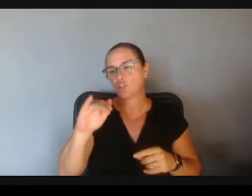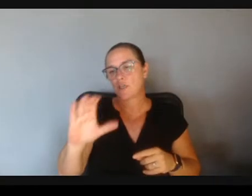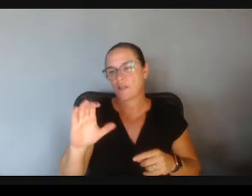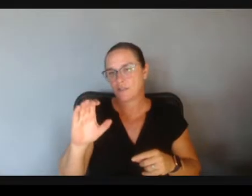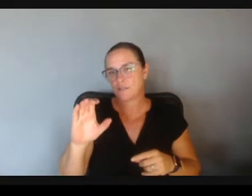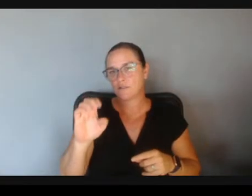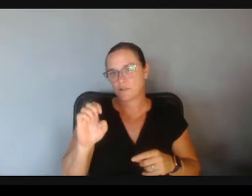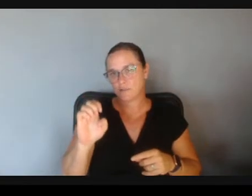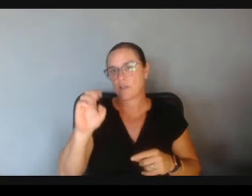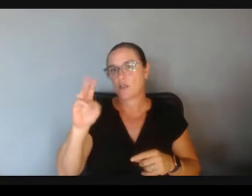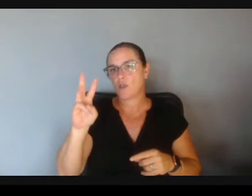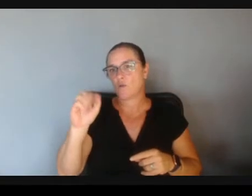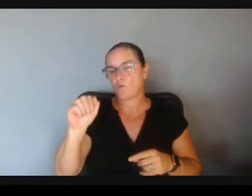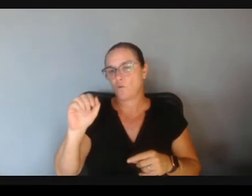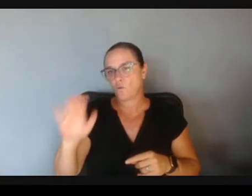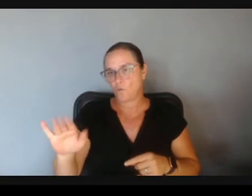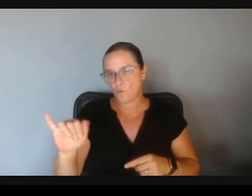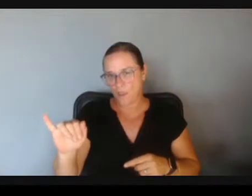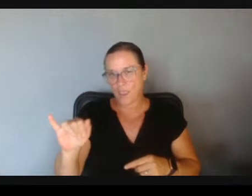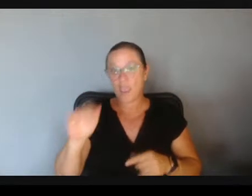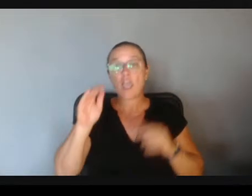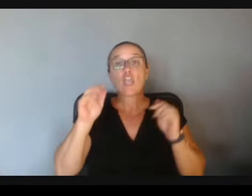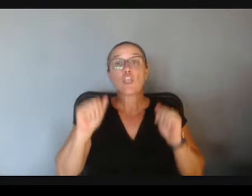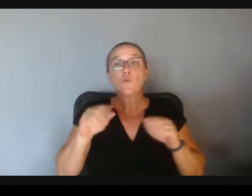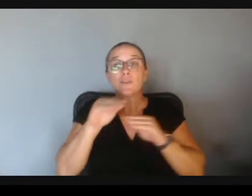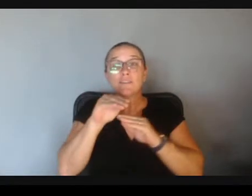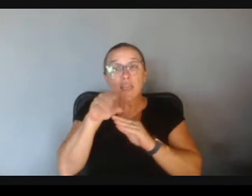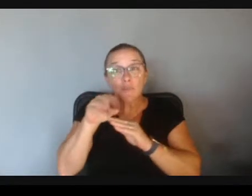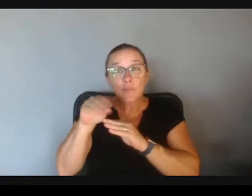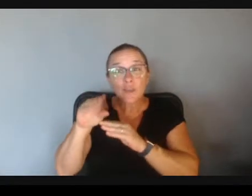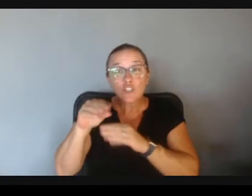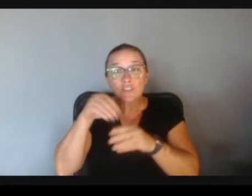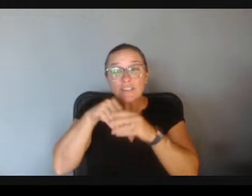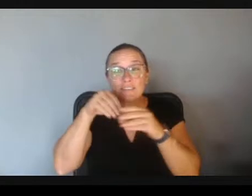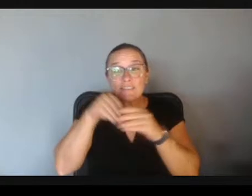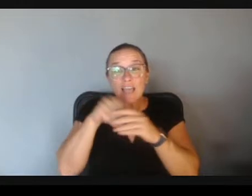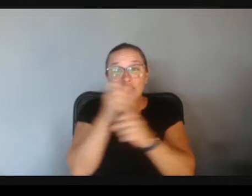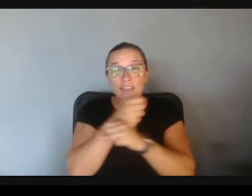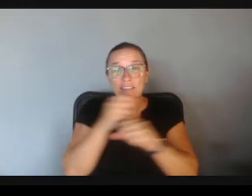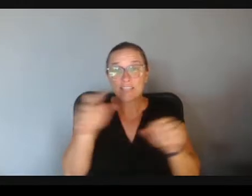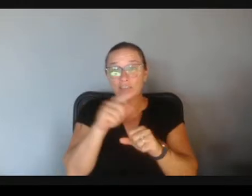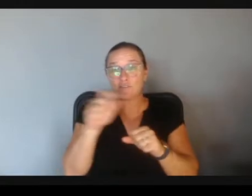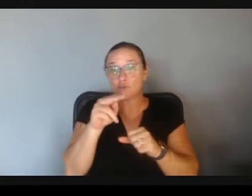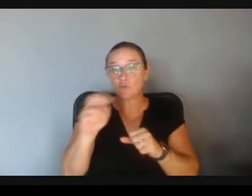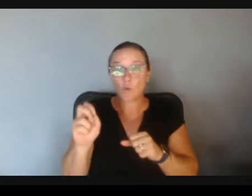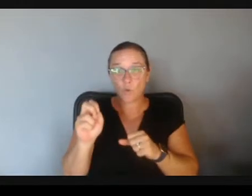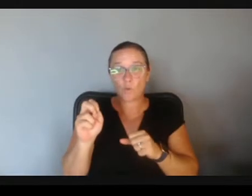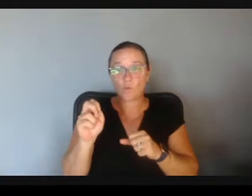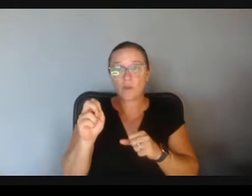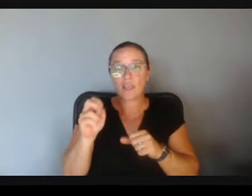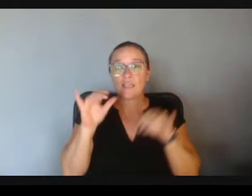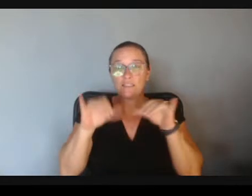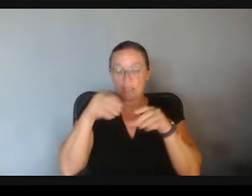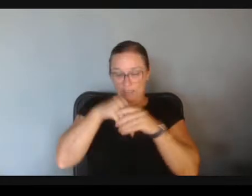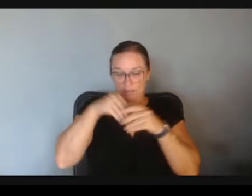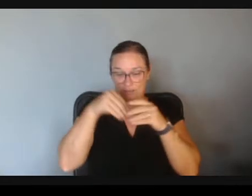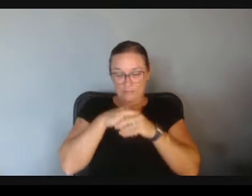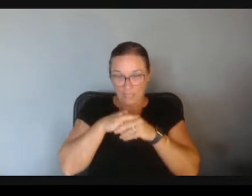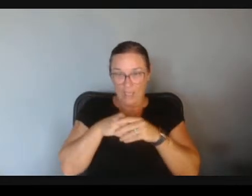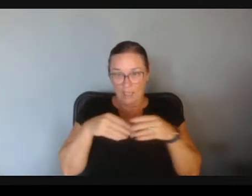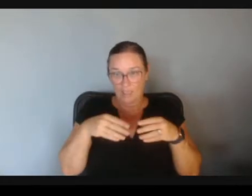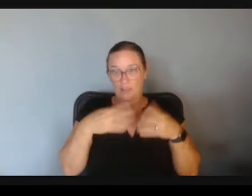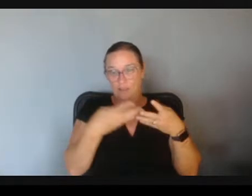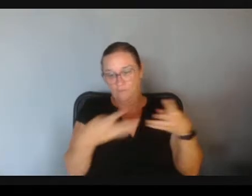that you can take those pictures inside the safe zone. Stay on trails and beware of steam vents, earth cracks,